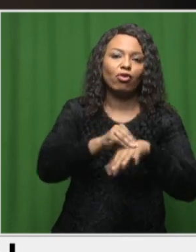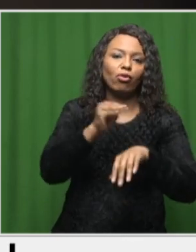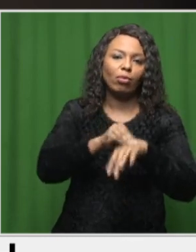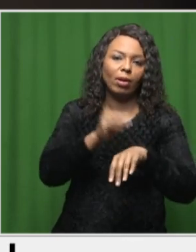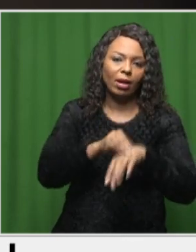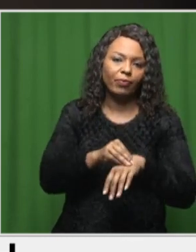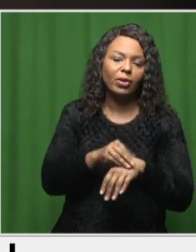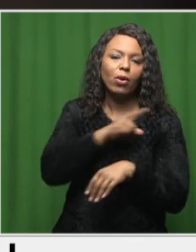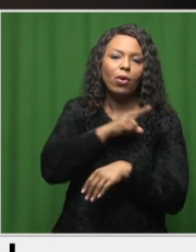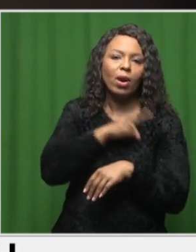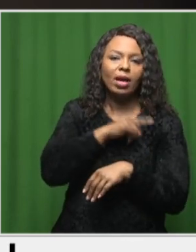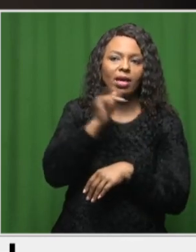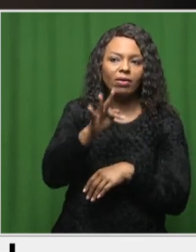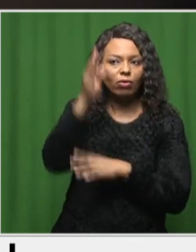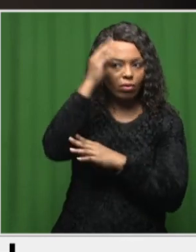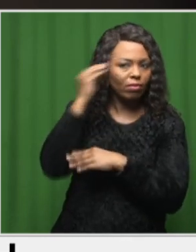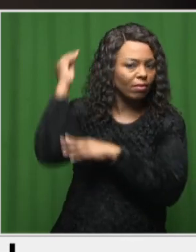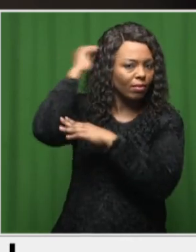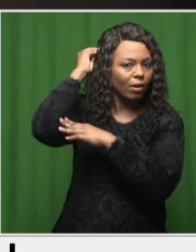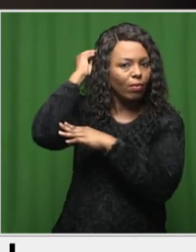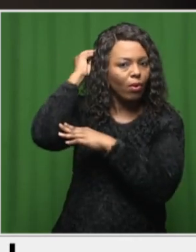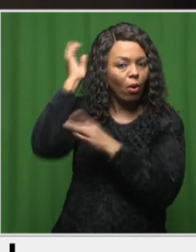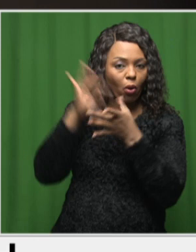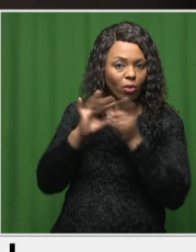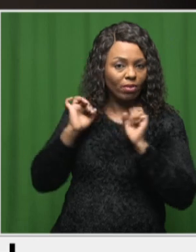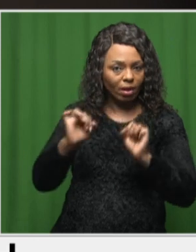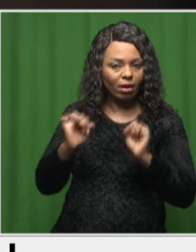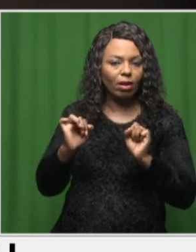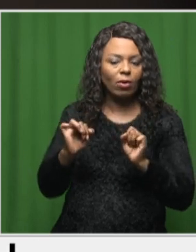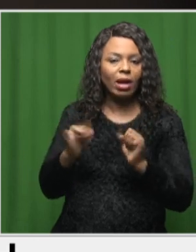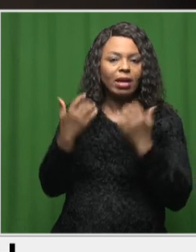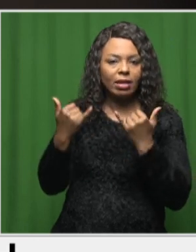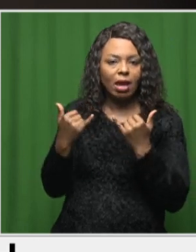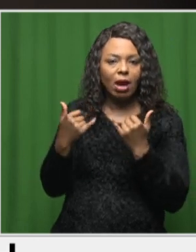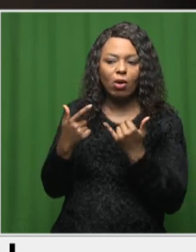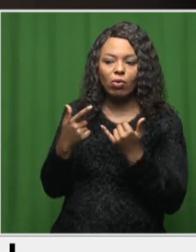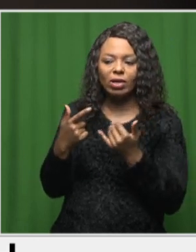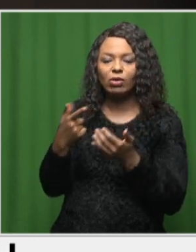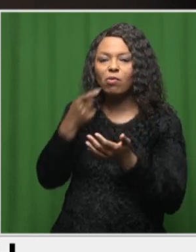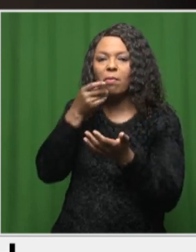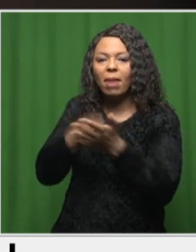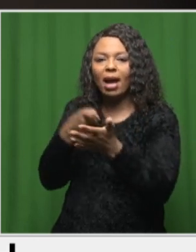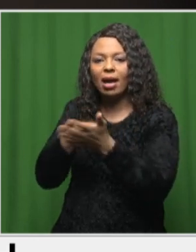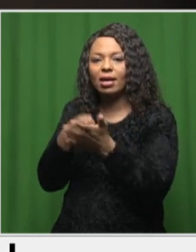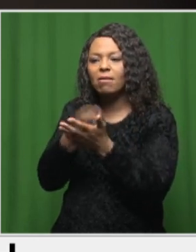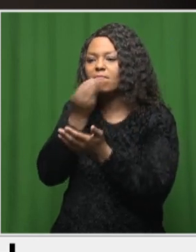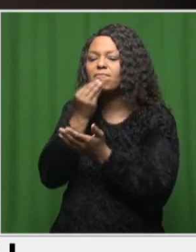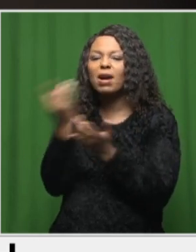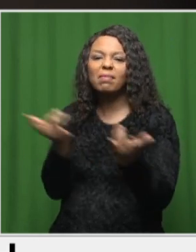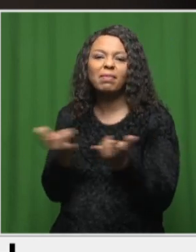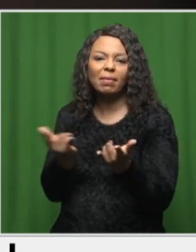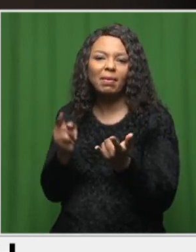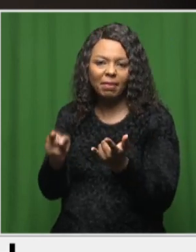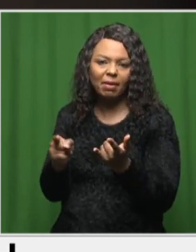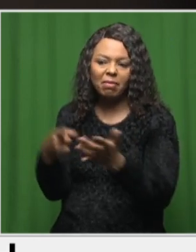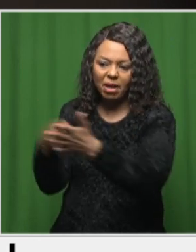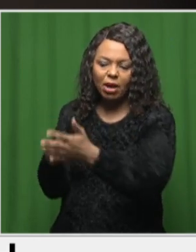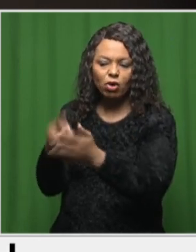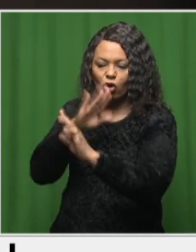if you're mindful in your own home, but you're buying takeout food, you're not sure if that